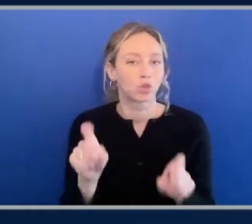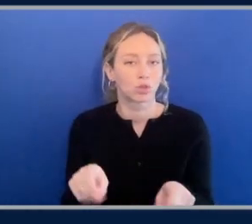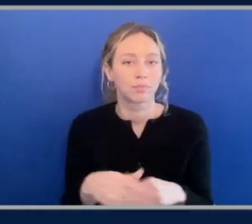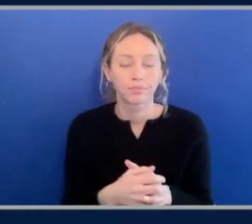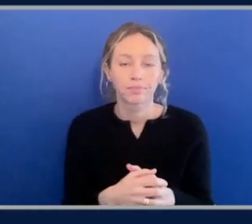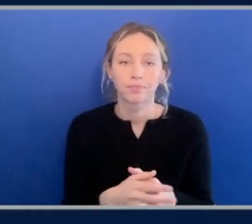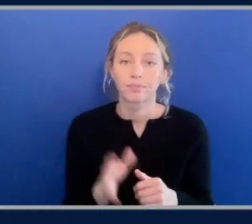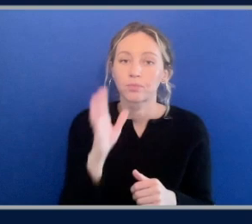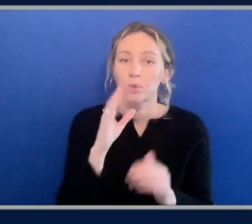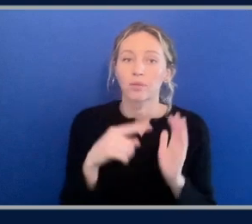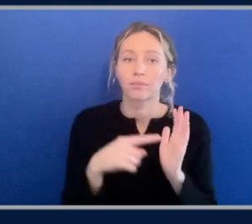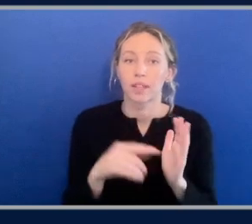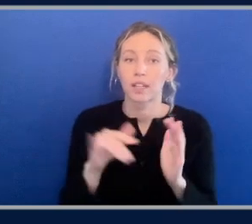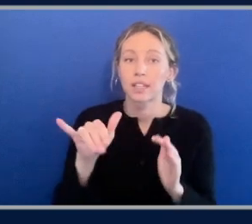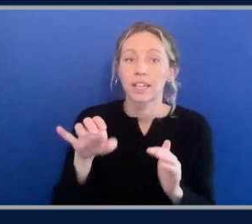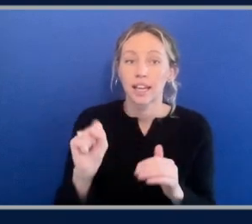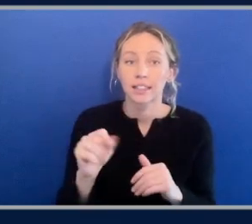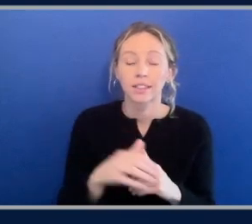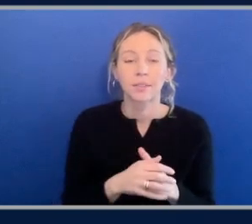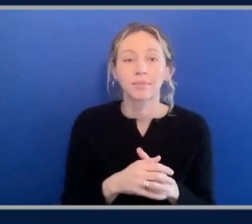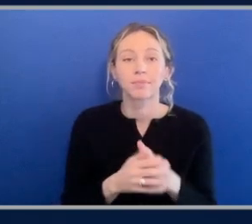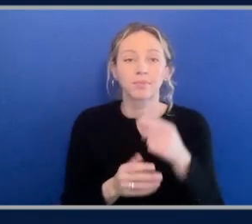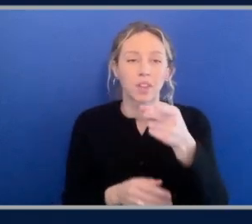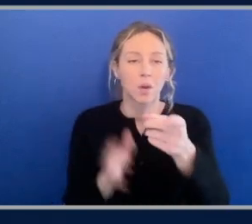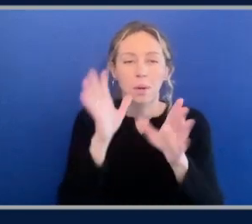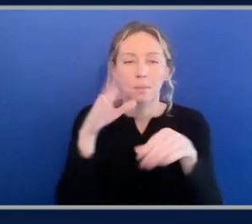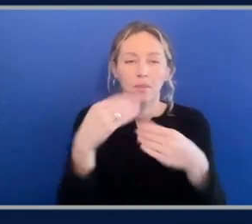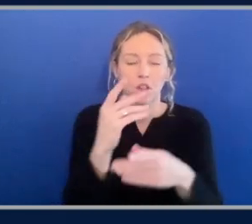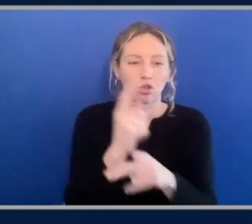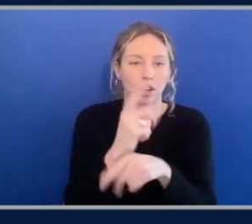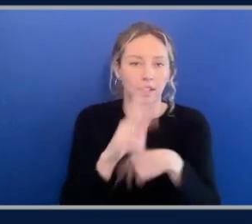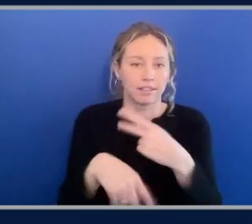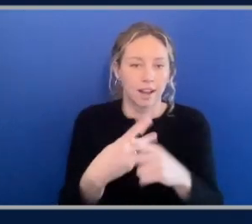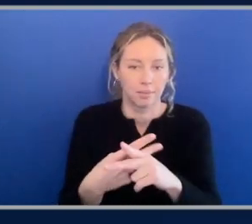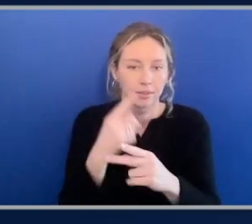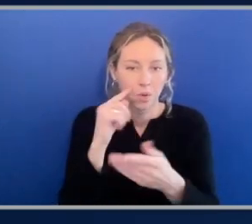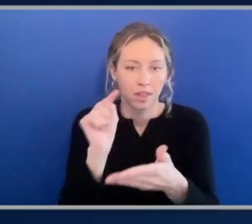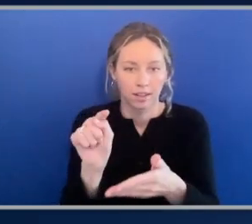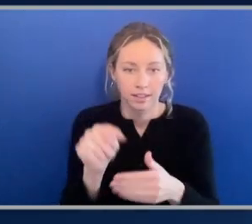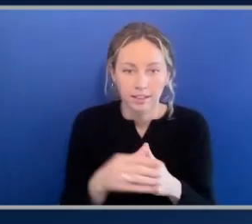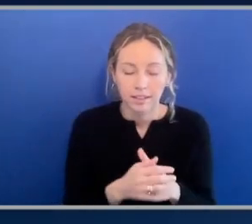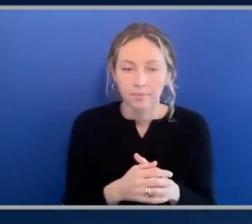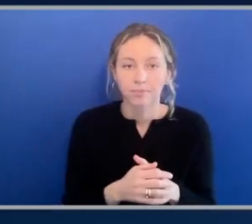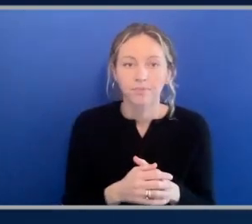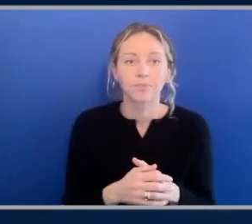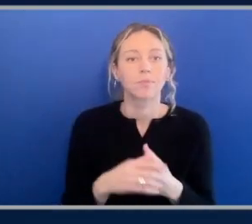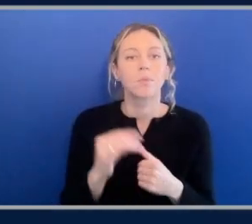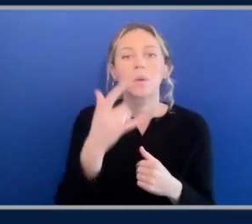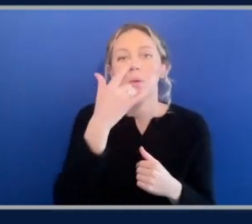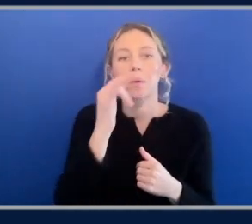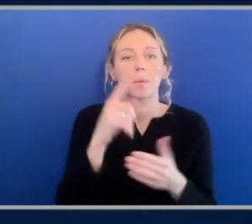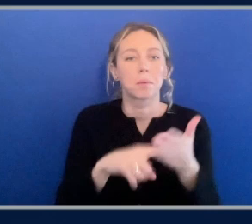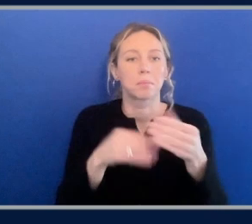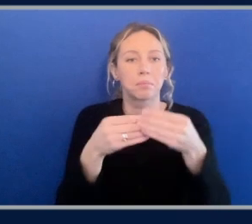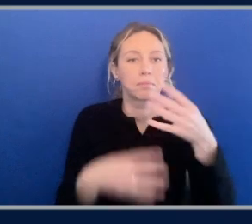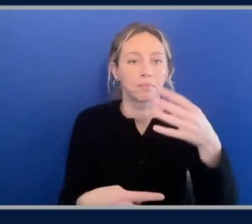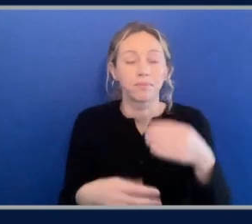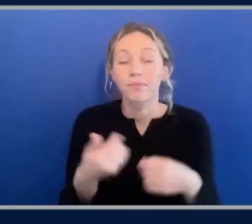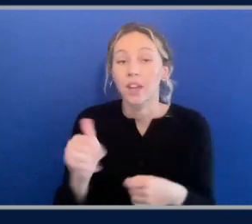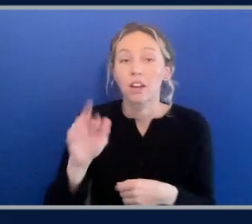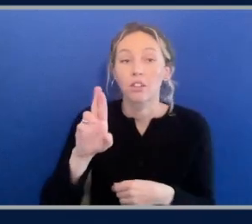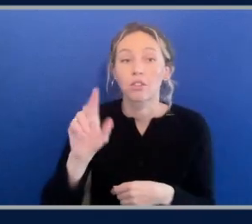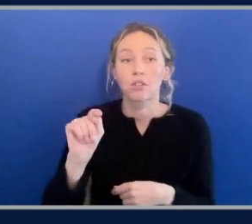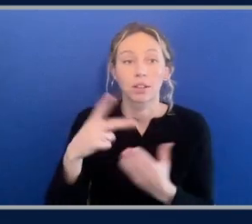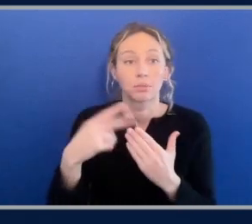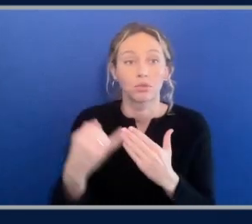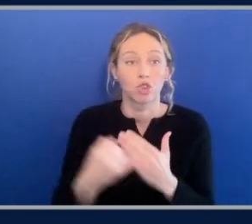to trigger it by API gateway or Lambda URL. This is going to give us the right types for this, right? Yeah. So let's take a look at what we get. Any Rust project, right off the bat,